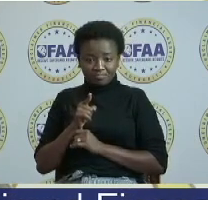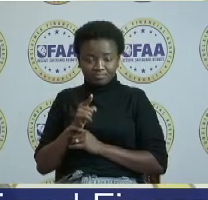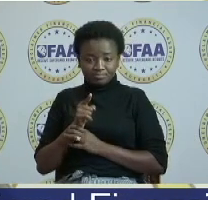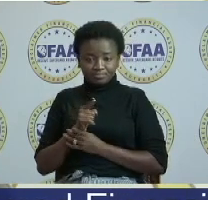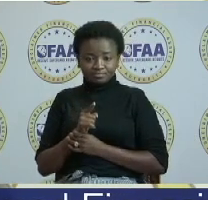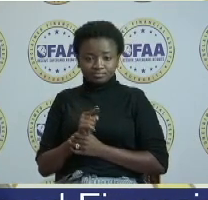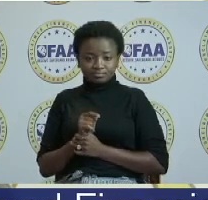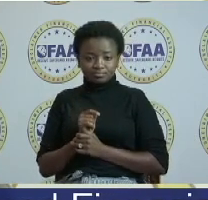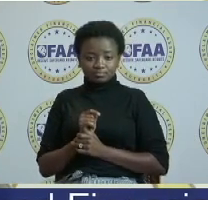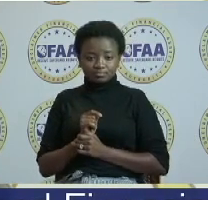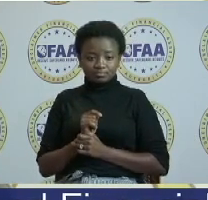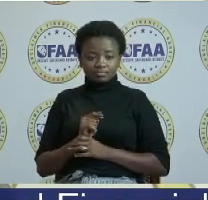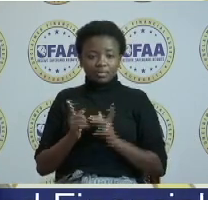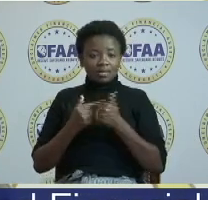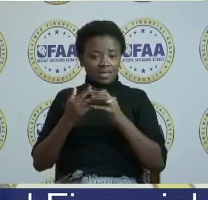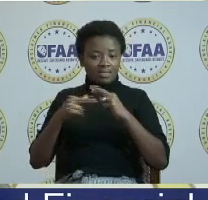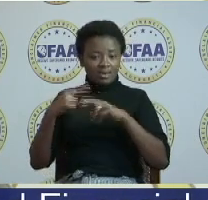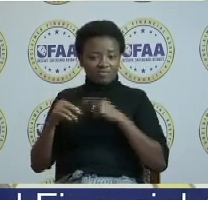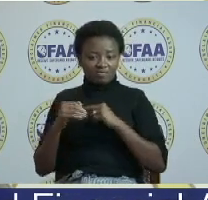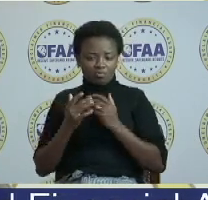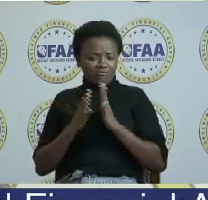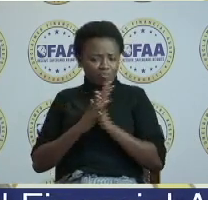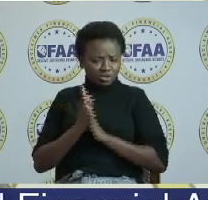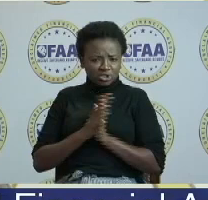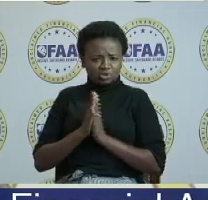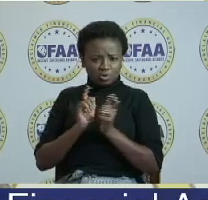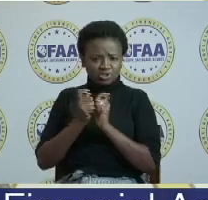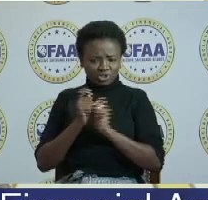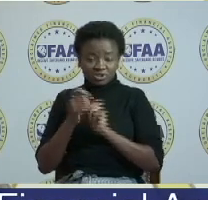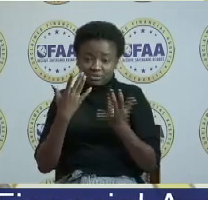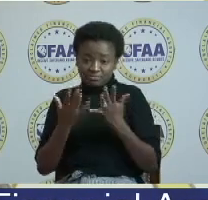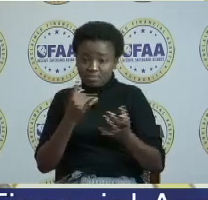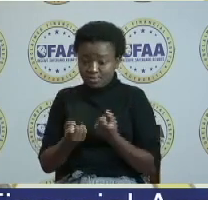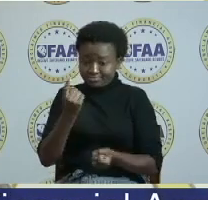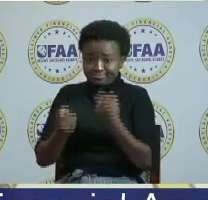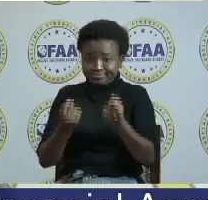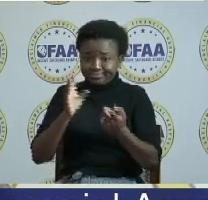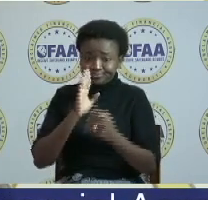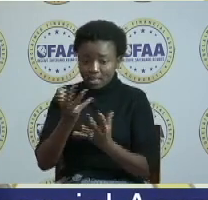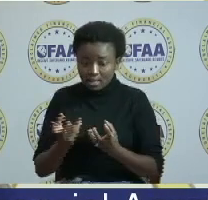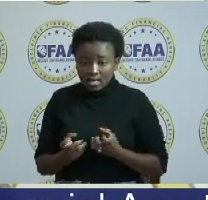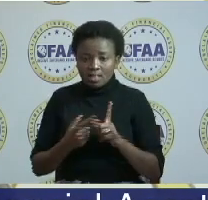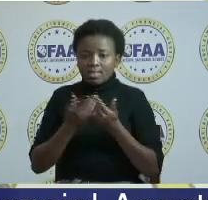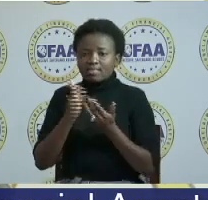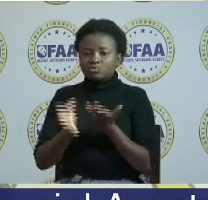the review of potential legislative changes that may be necessary to